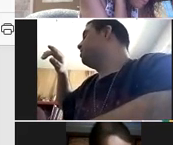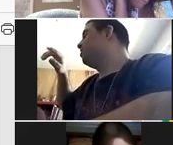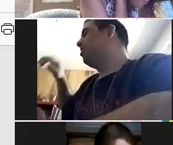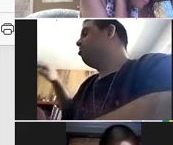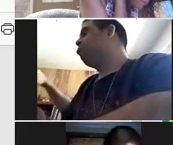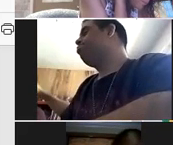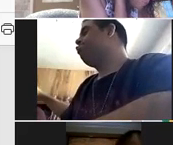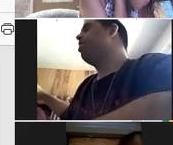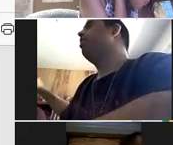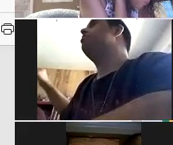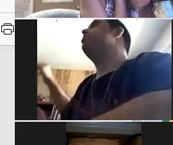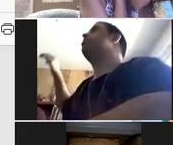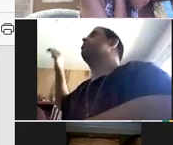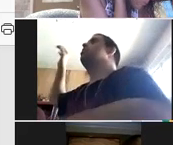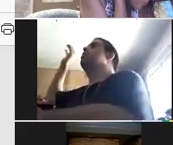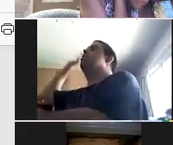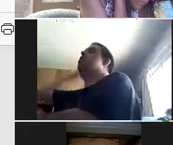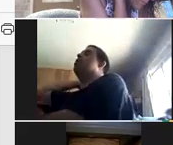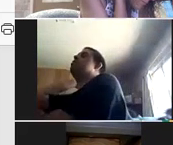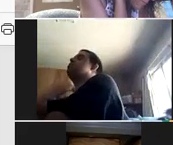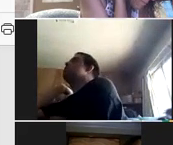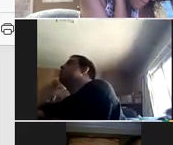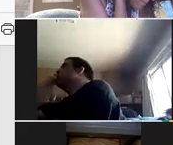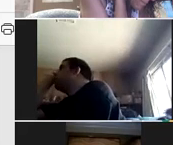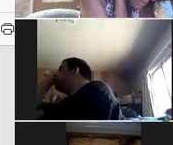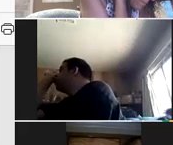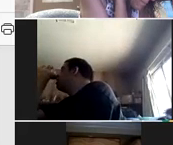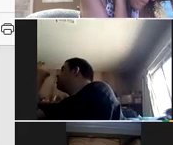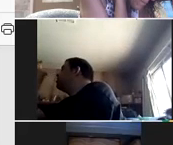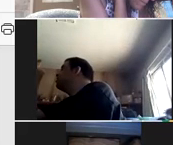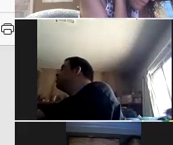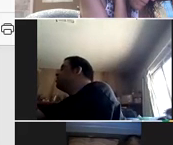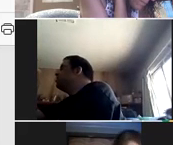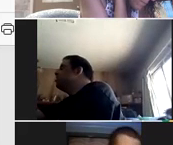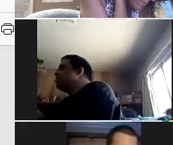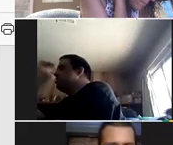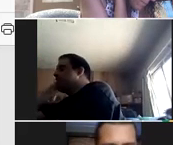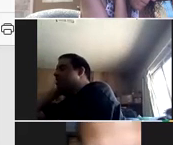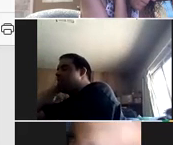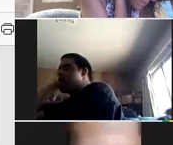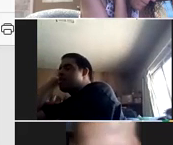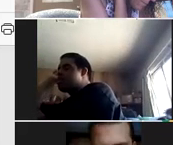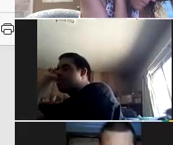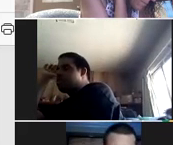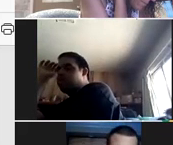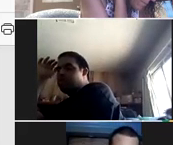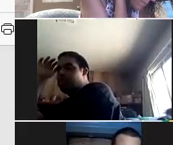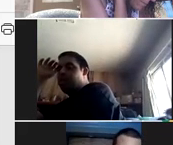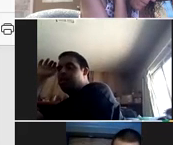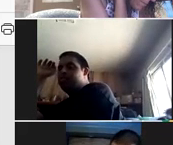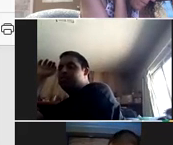that was sown in his heart. In his heart. So he's not talking about